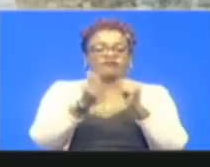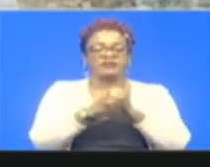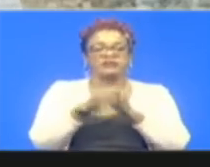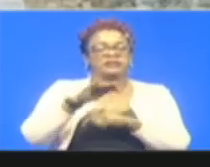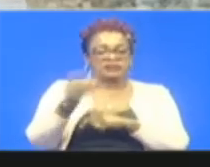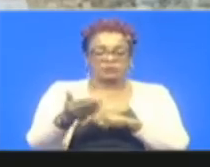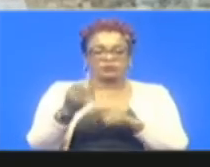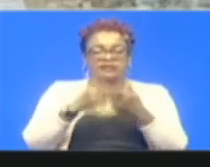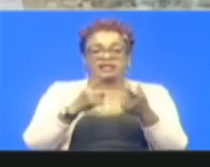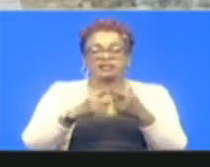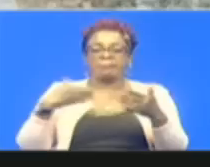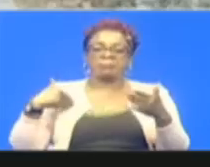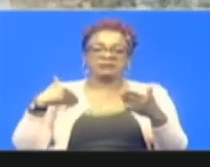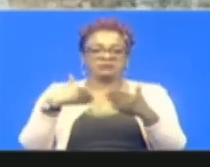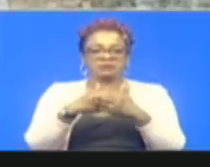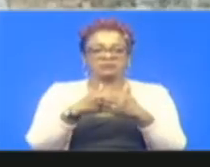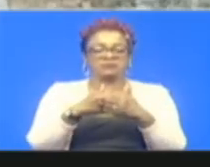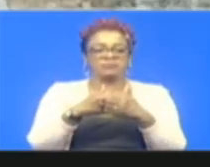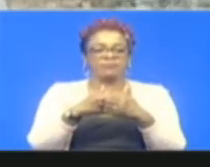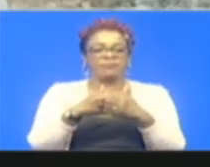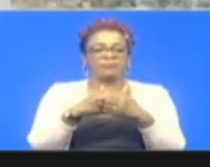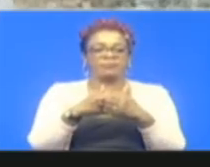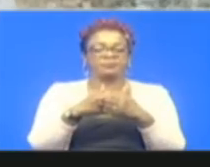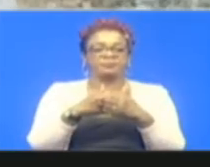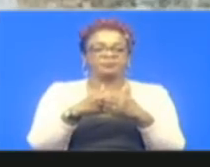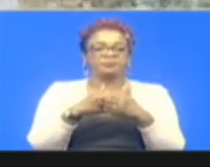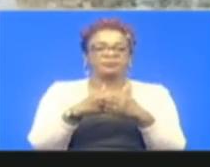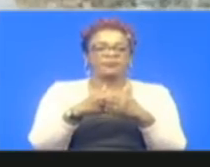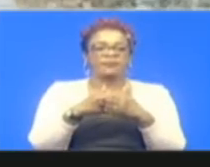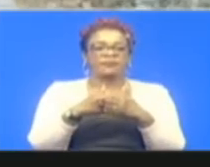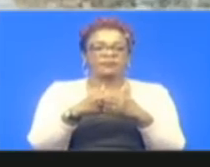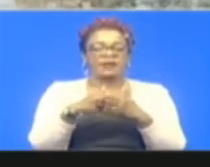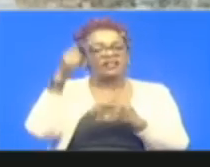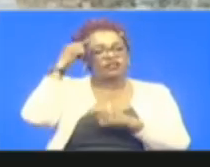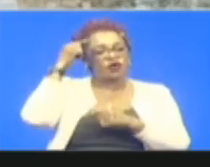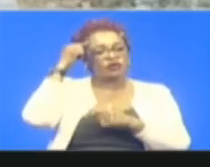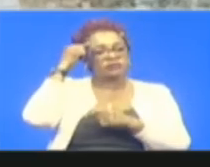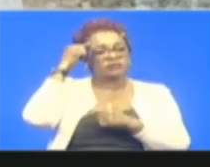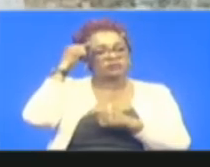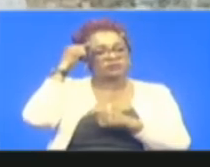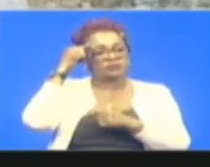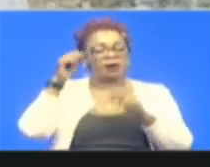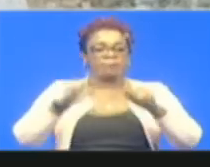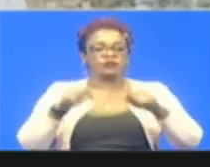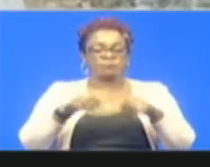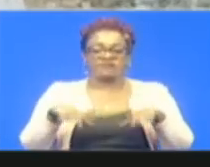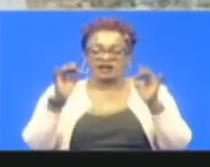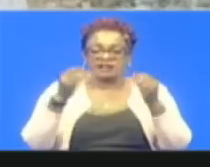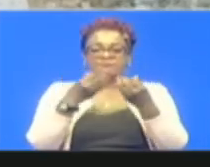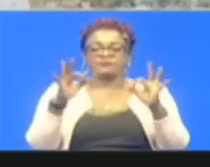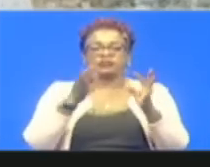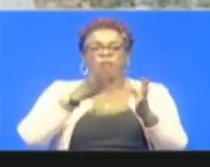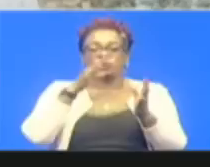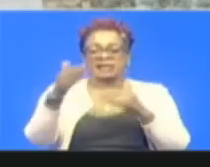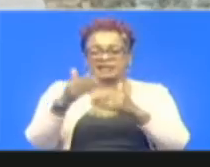back. Some researchers have come and then they thought that okay, we could find fresh water just nearby the